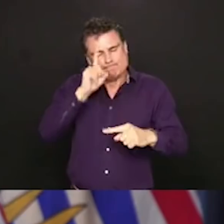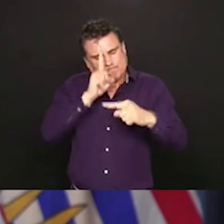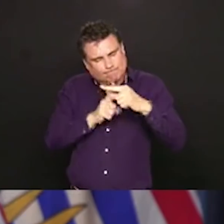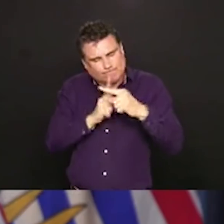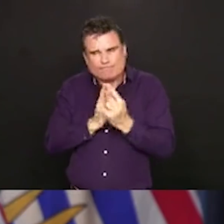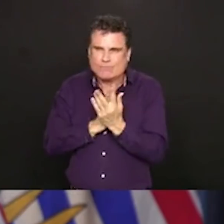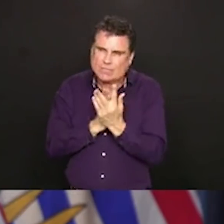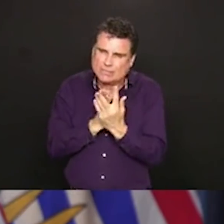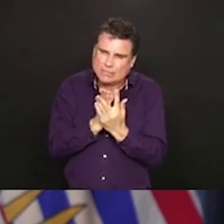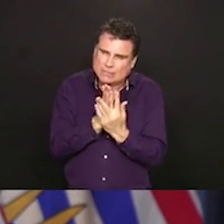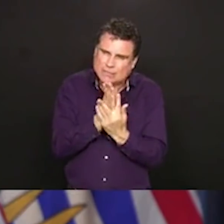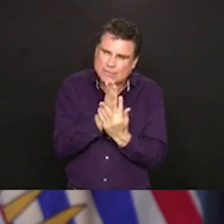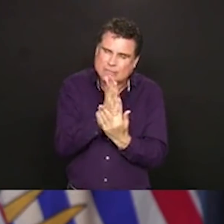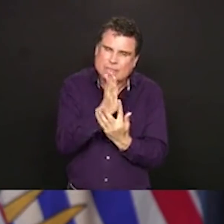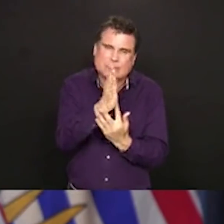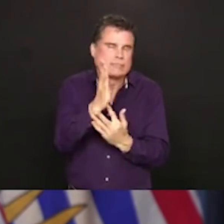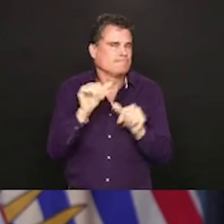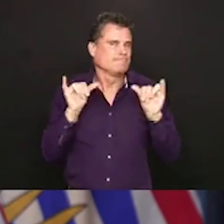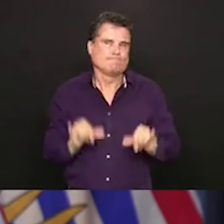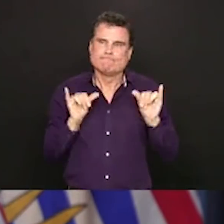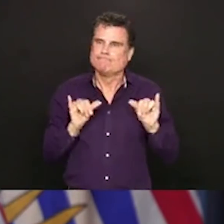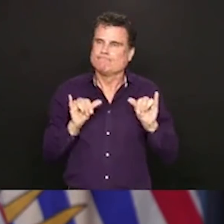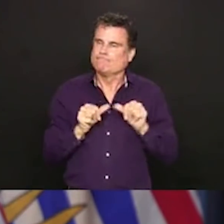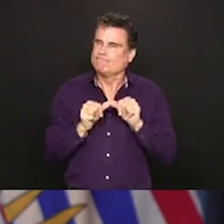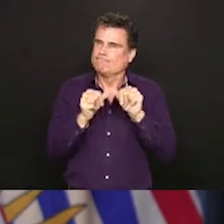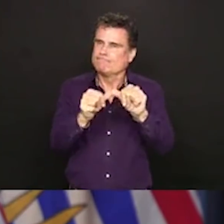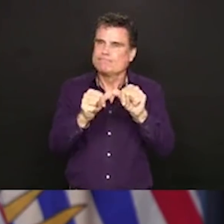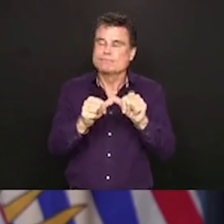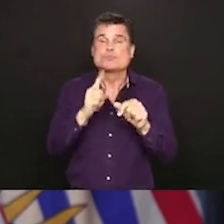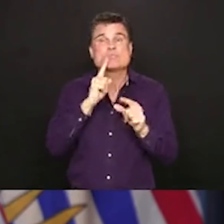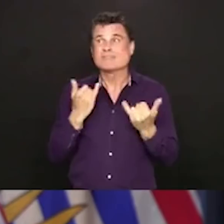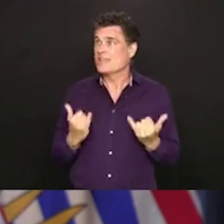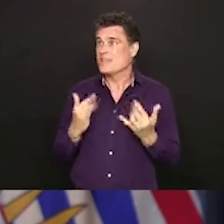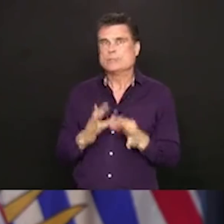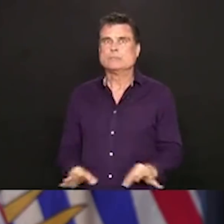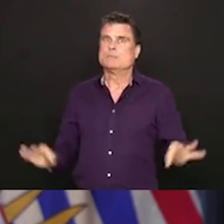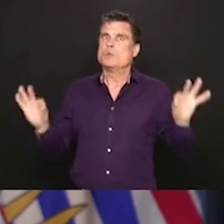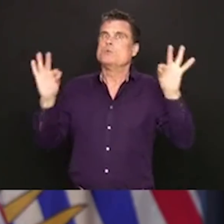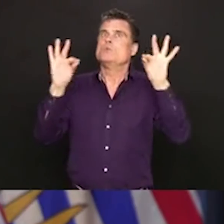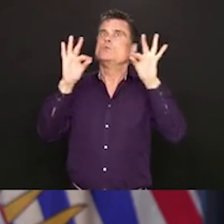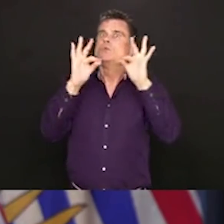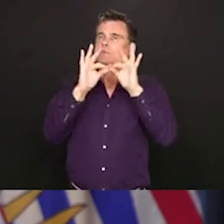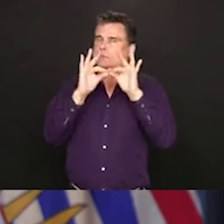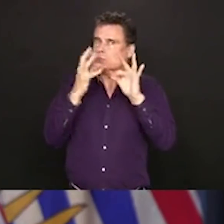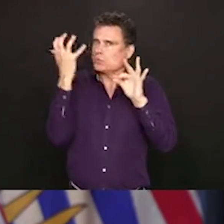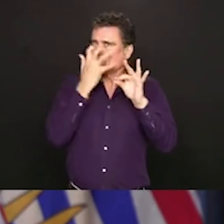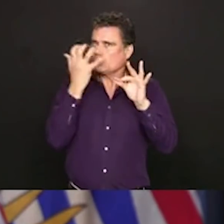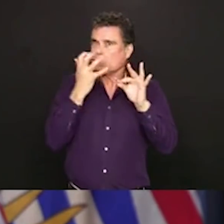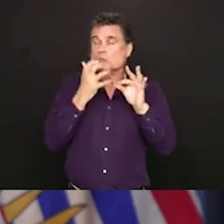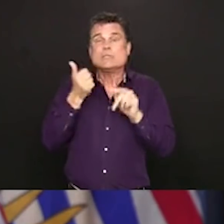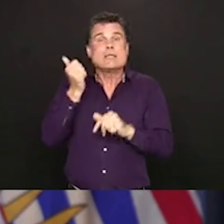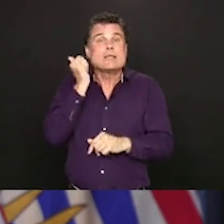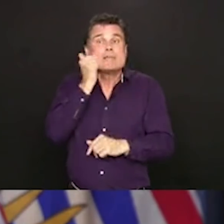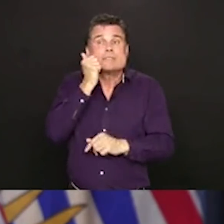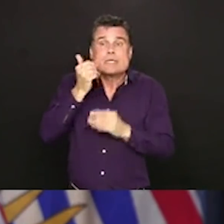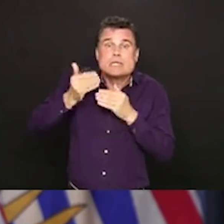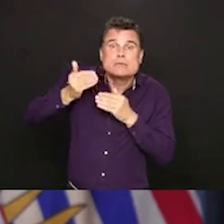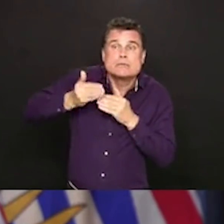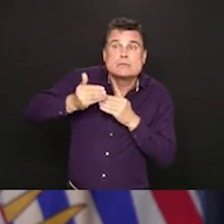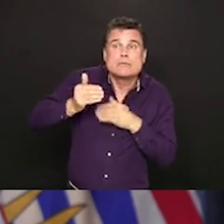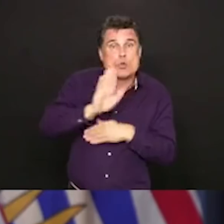heard this before. But every day counts. And every action counts. And we look at what's happened with the most recent outbreak.